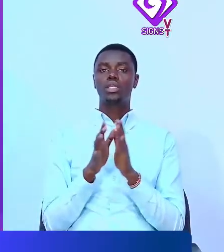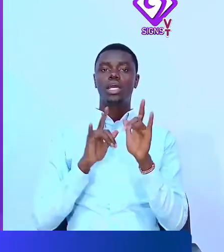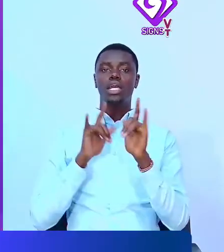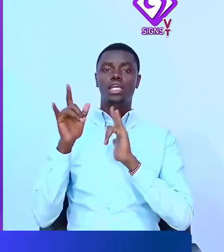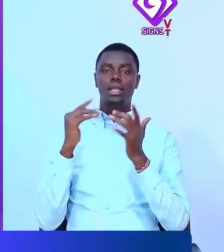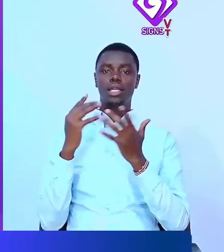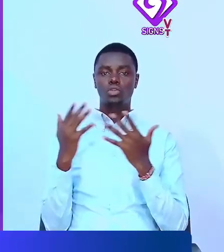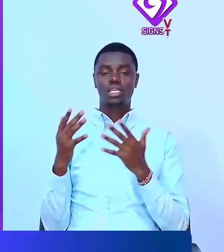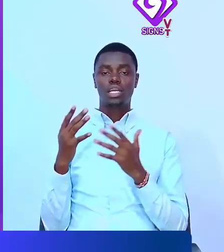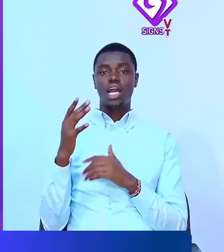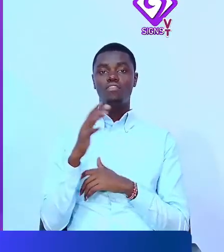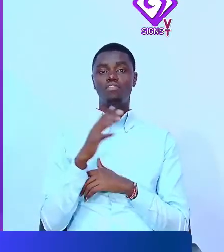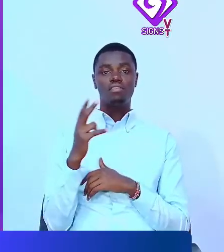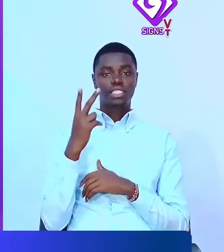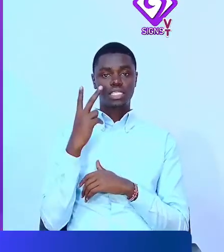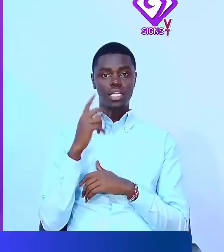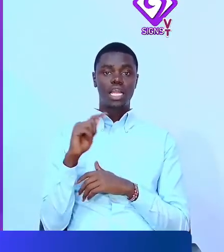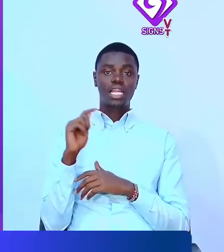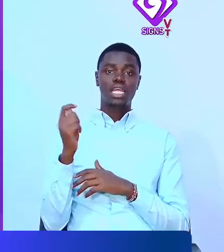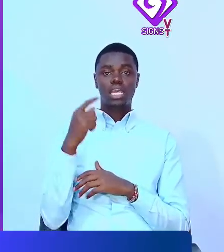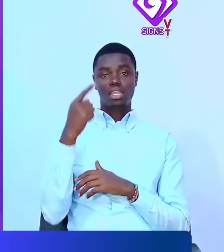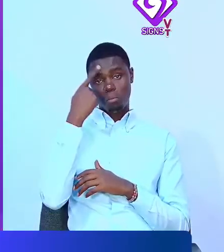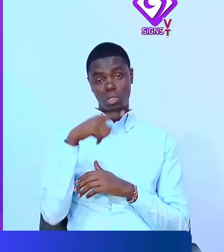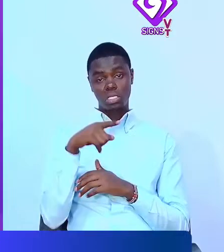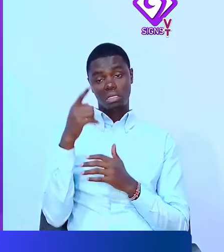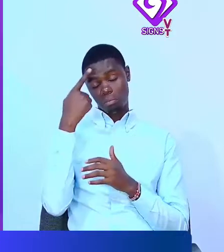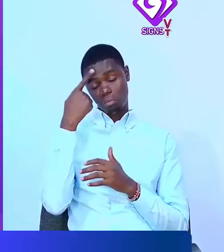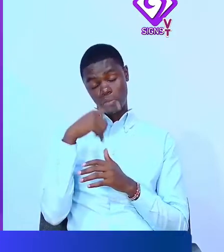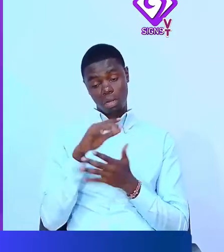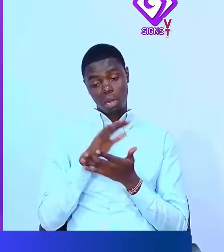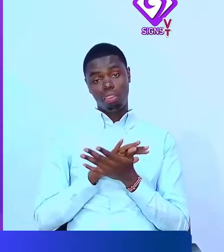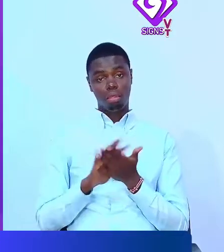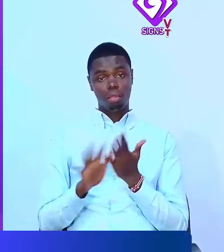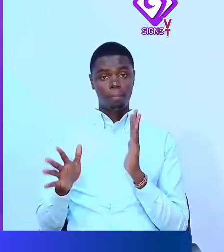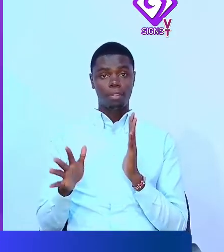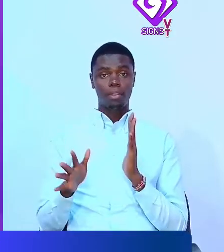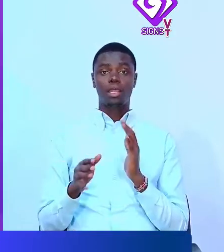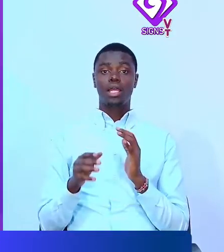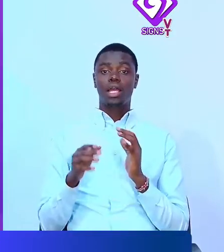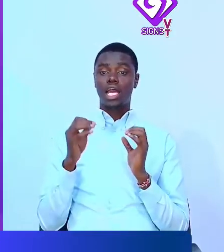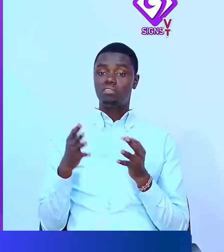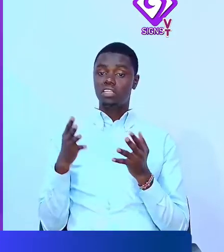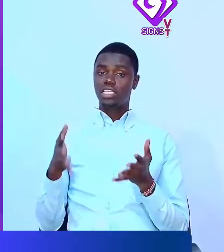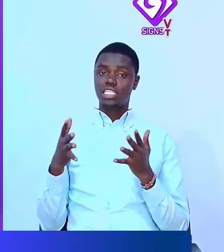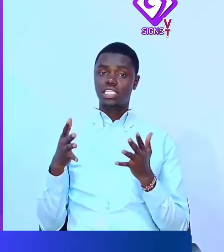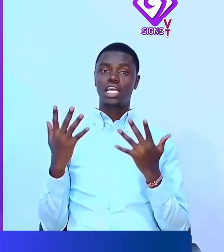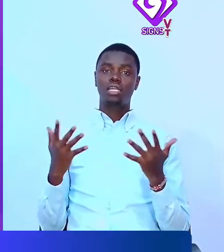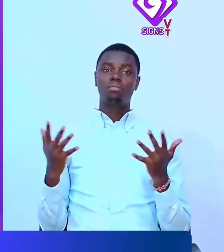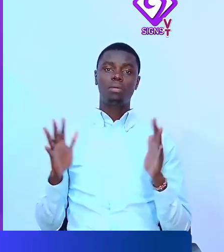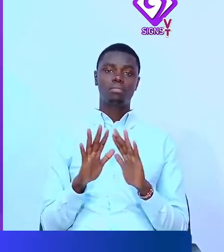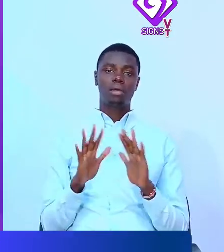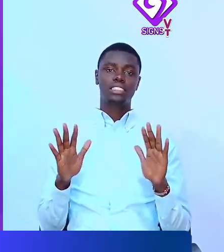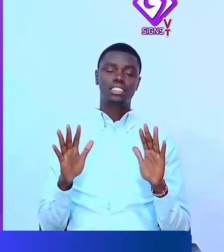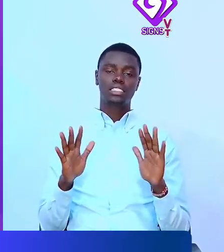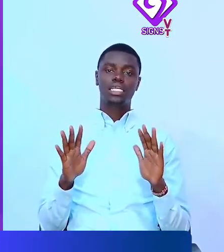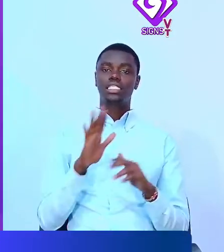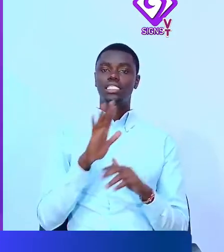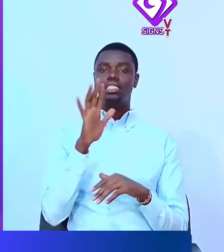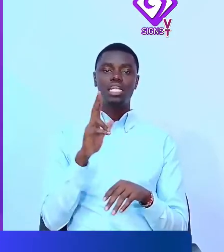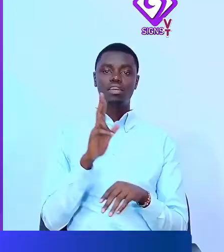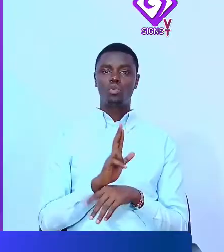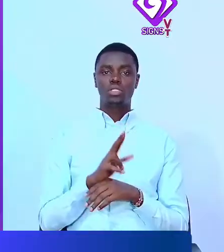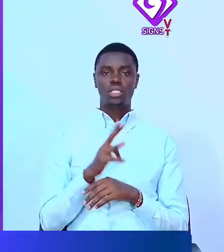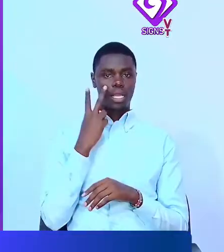ever seen the Kenyan foreign policy? It does not even exist, isn't it? If it exists, it exists on paper. It's never used. Look